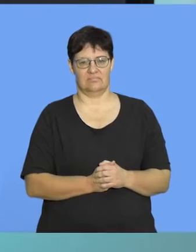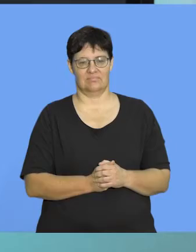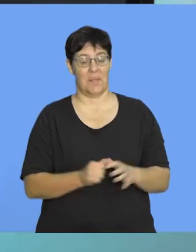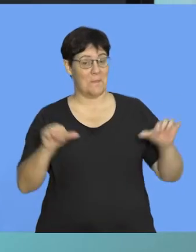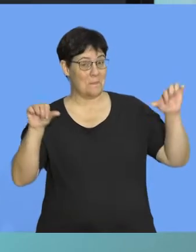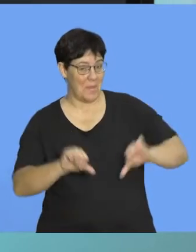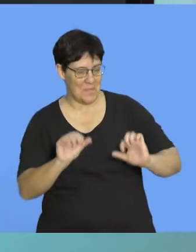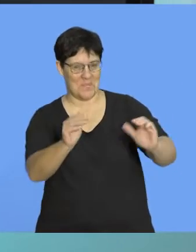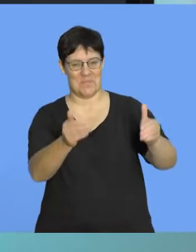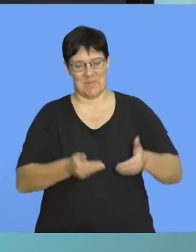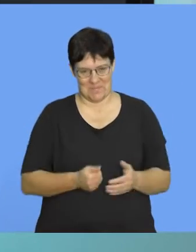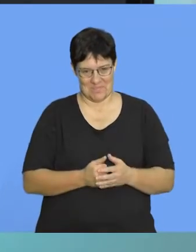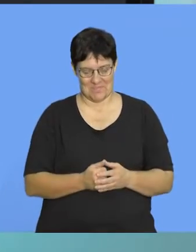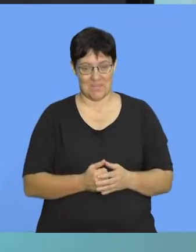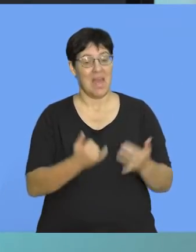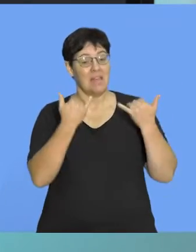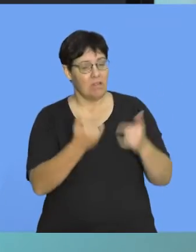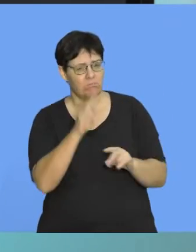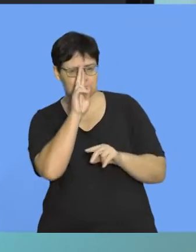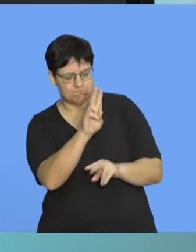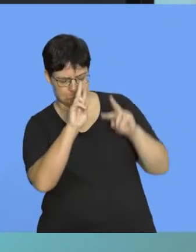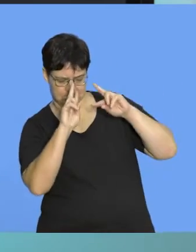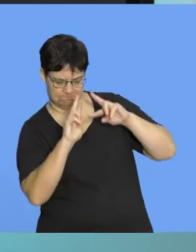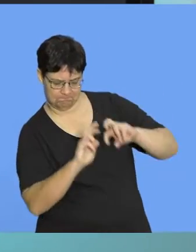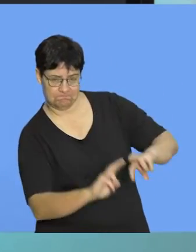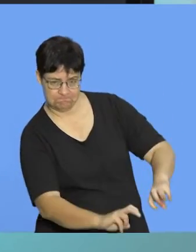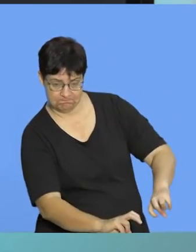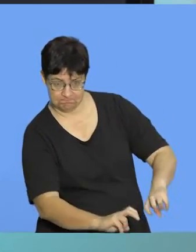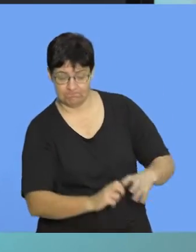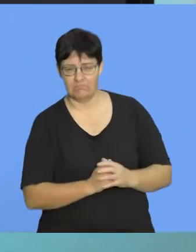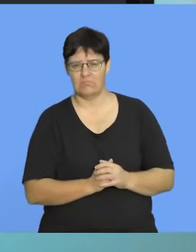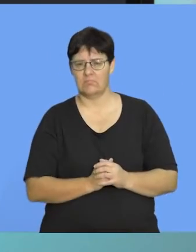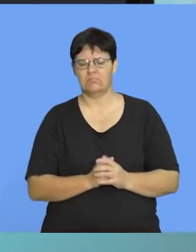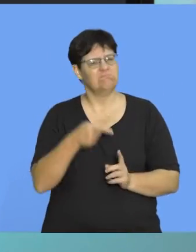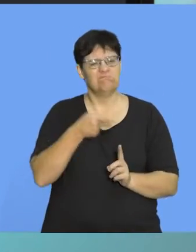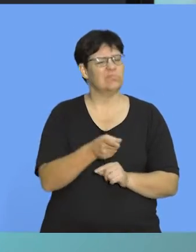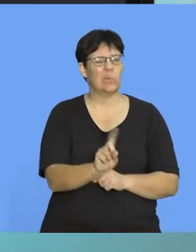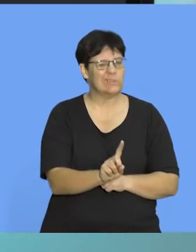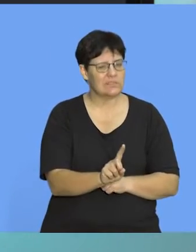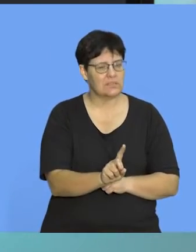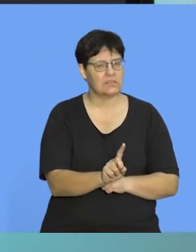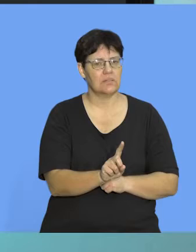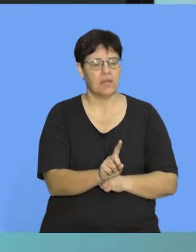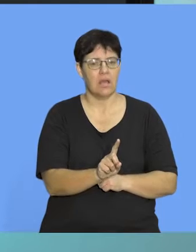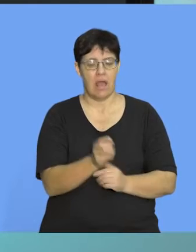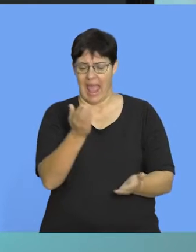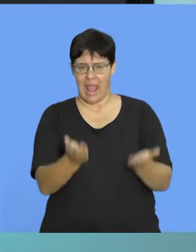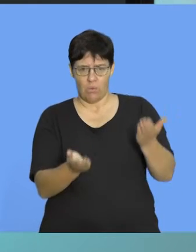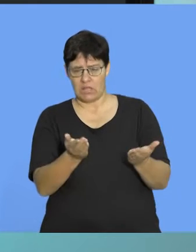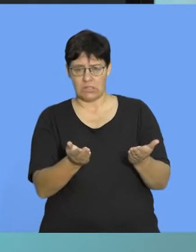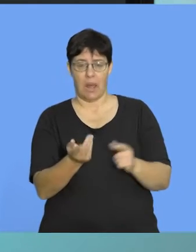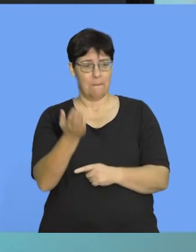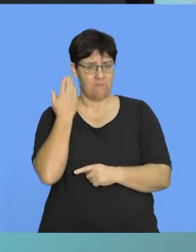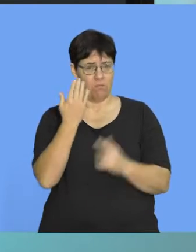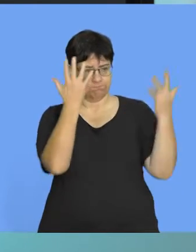Welcome back. We are now going to do some investigation into how we get the equation that we use to